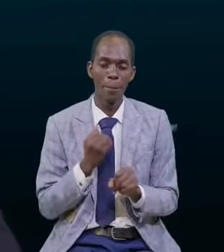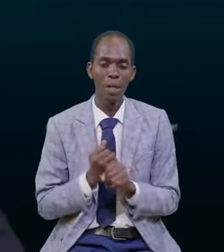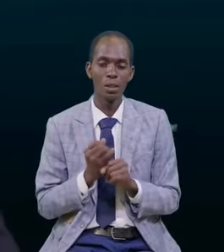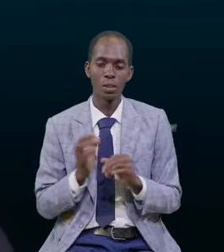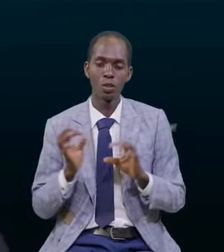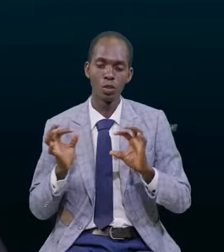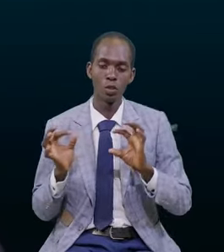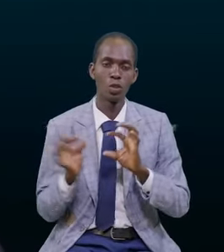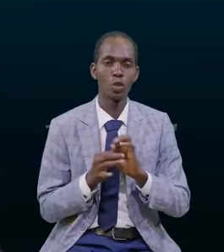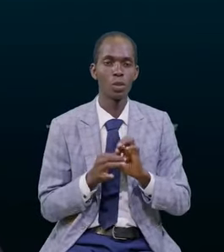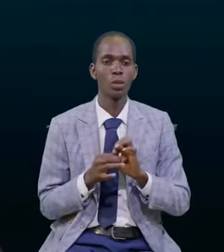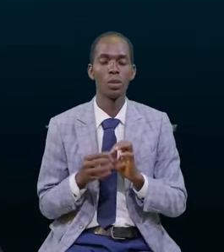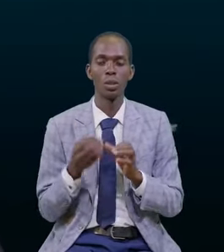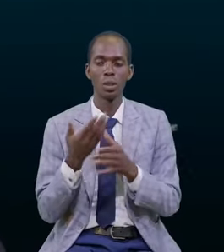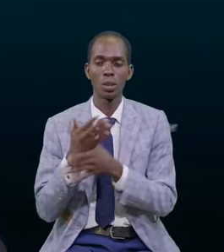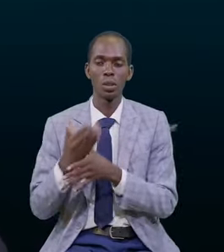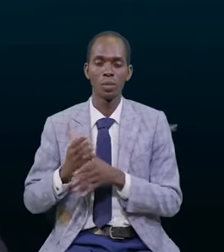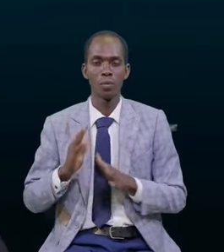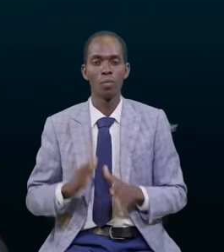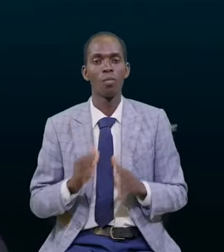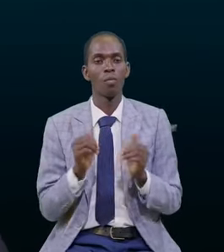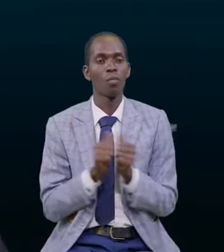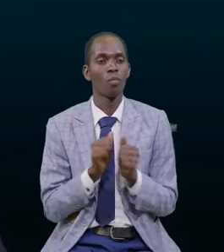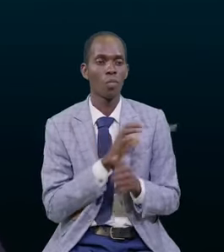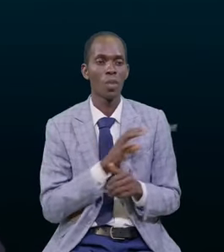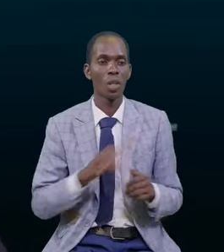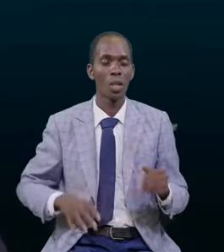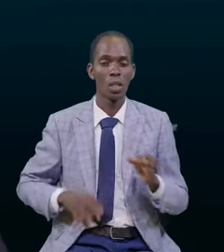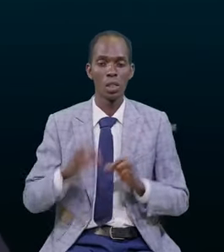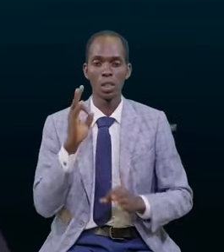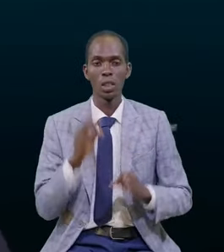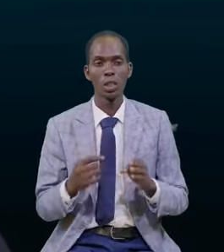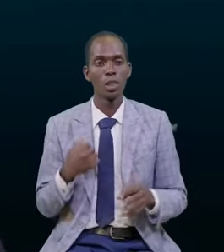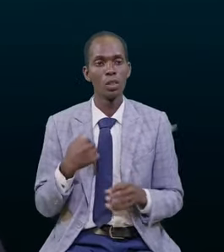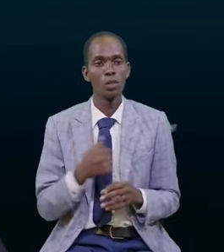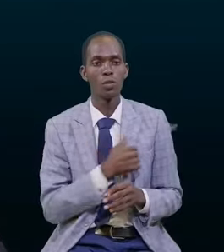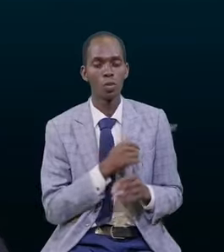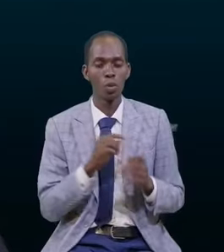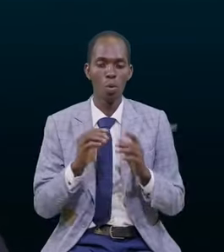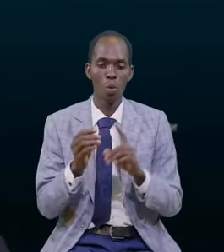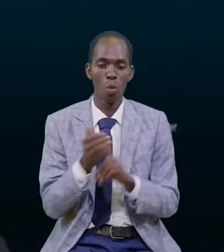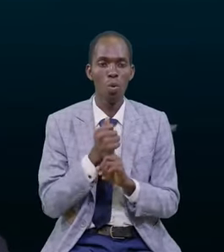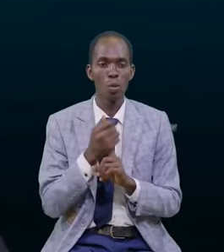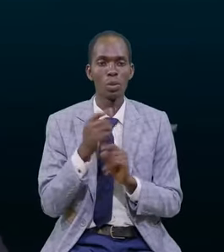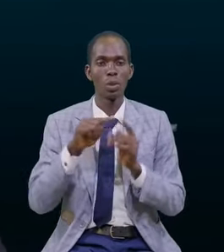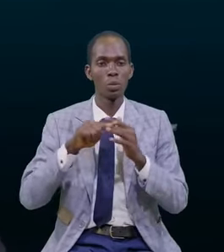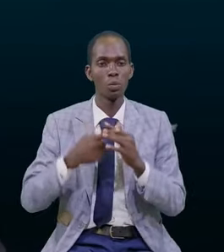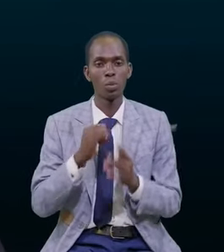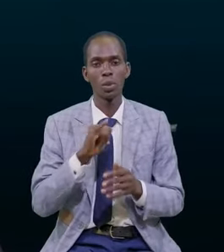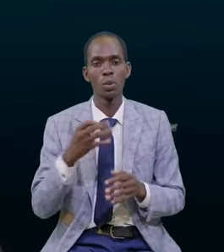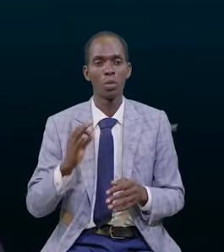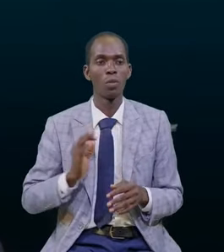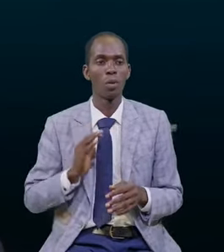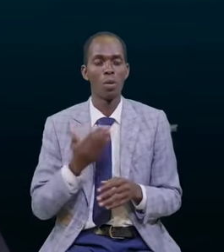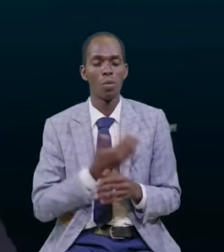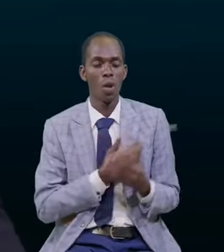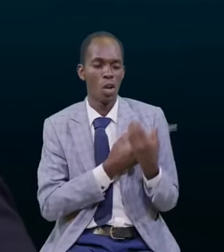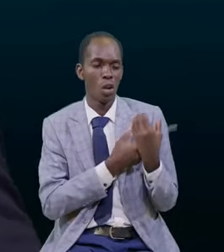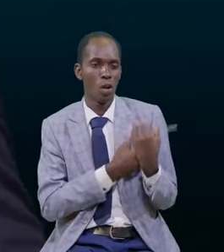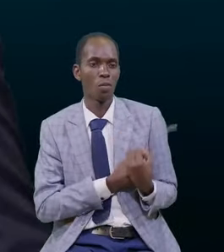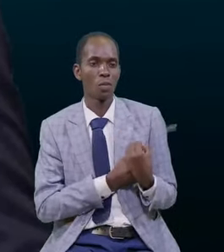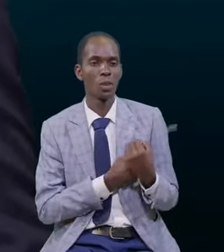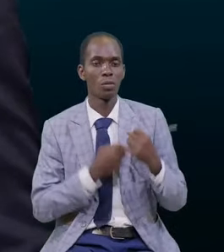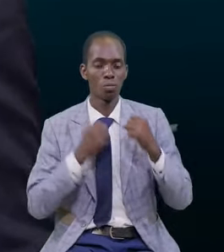Christ if we hold the beginning of our confidence steadfast onto the end you see again